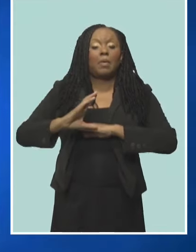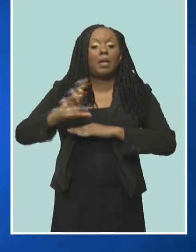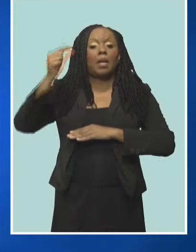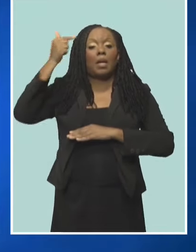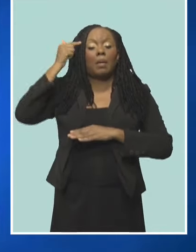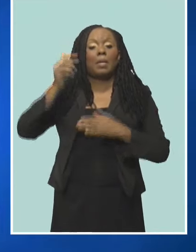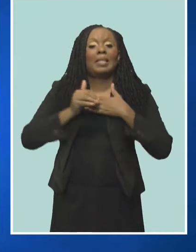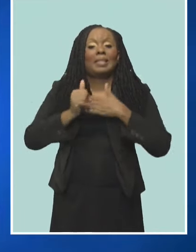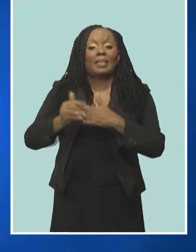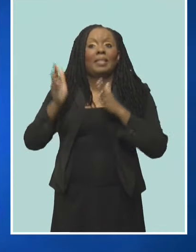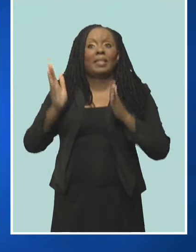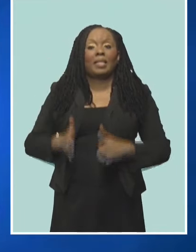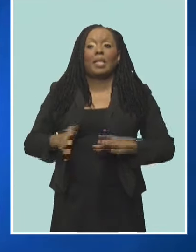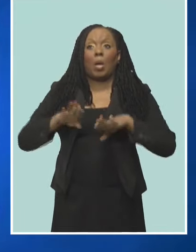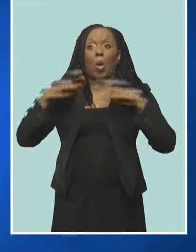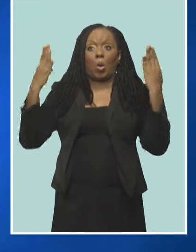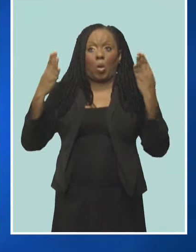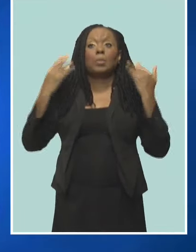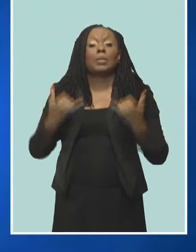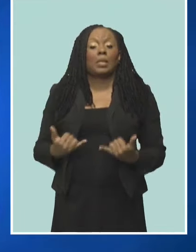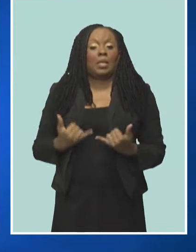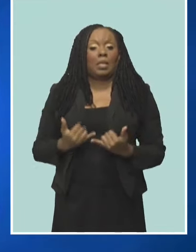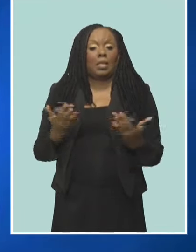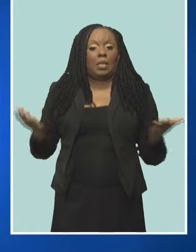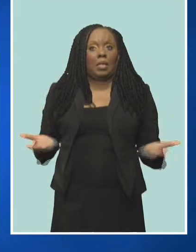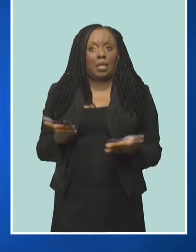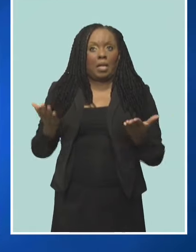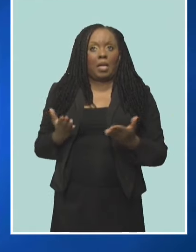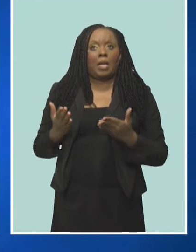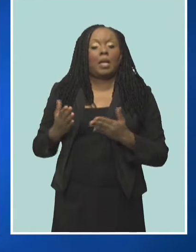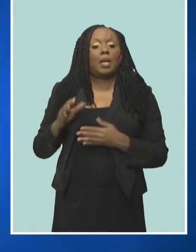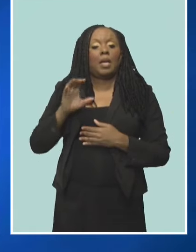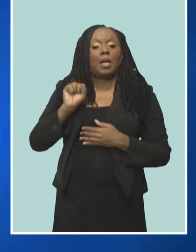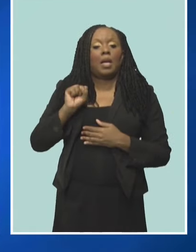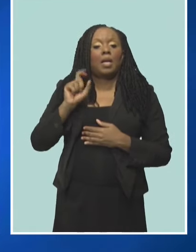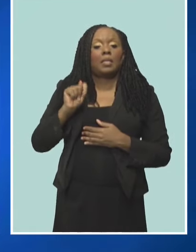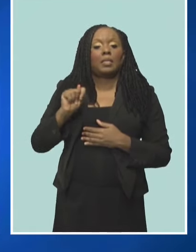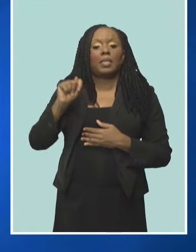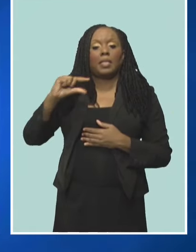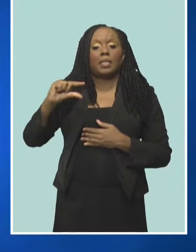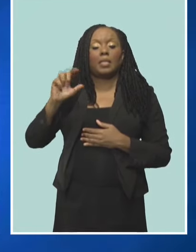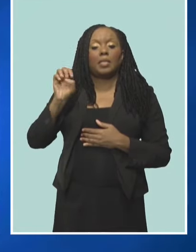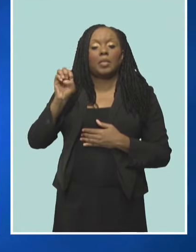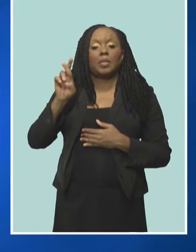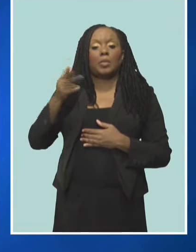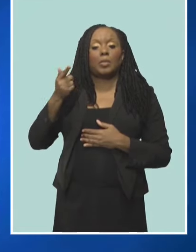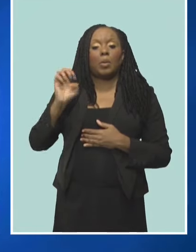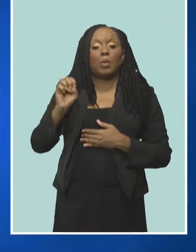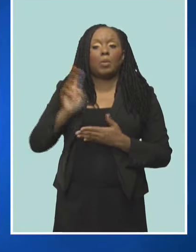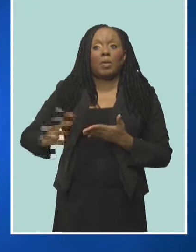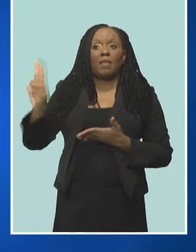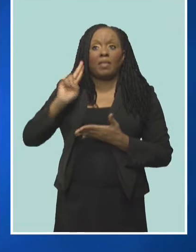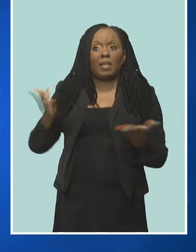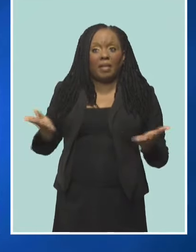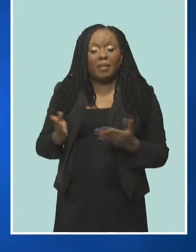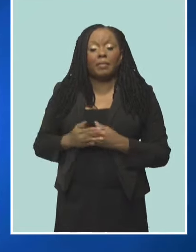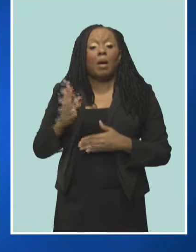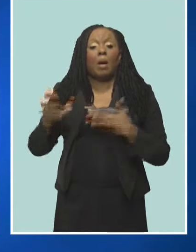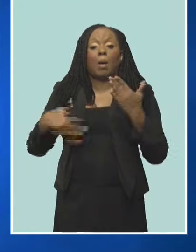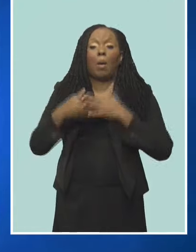opening ceremony is underway here at St. George University in Grenada. Prime ministers, foreign ministers, and